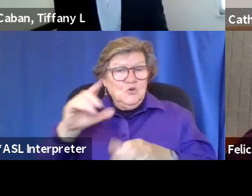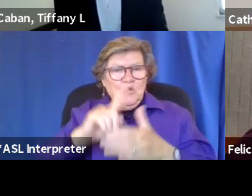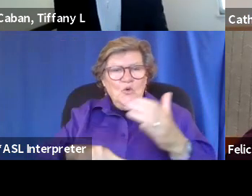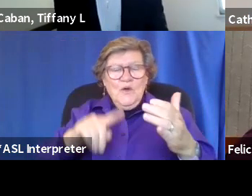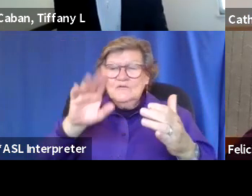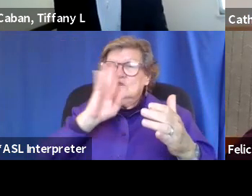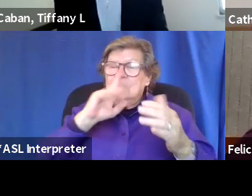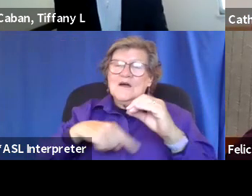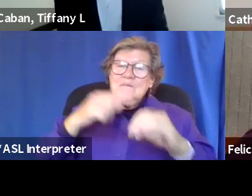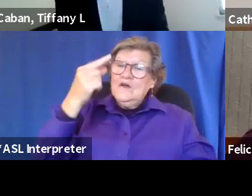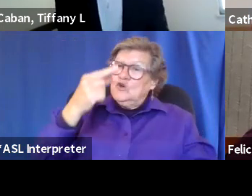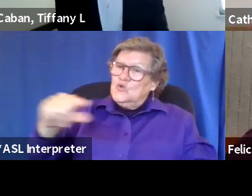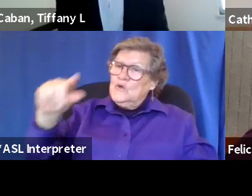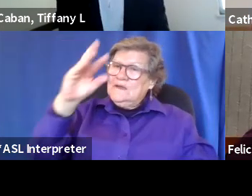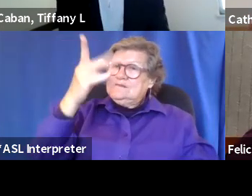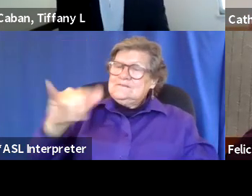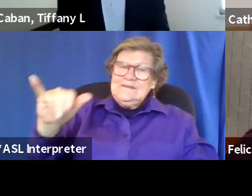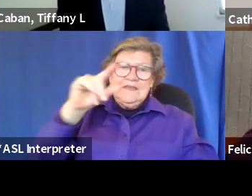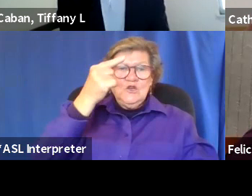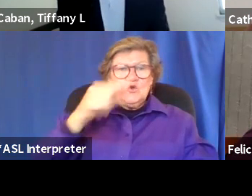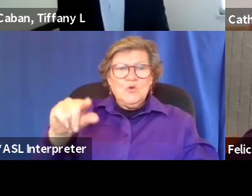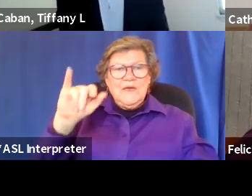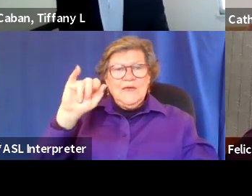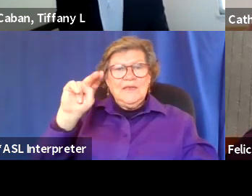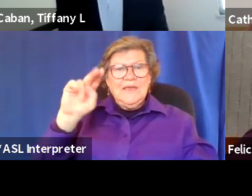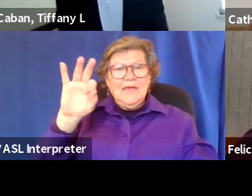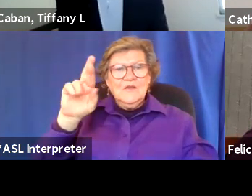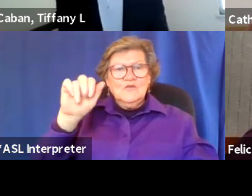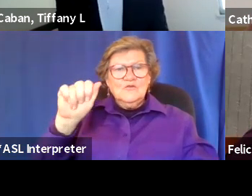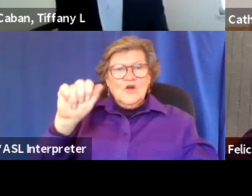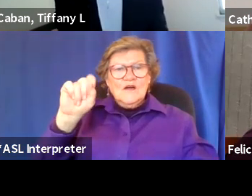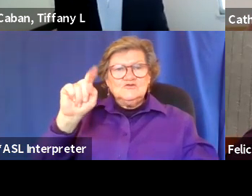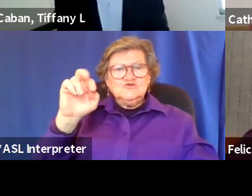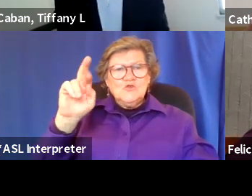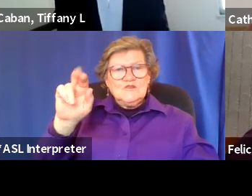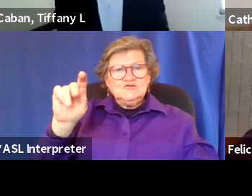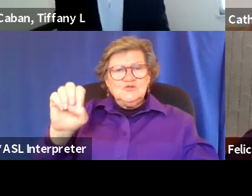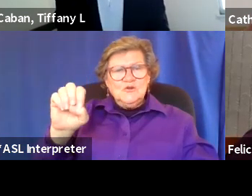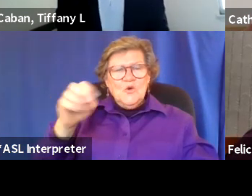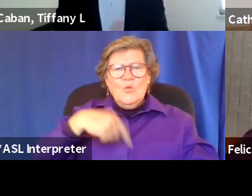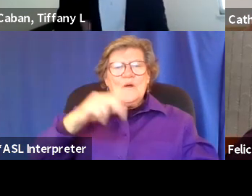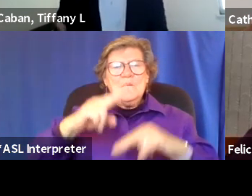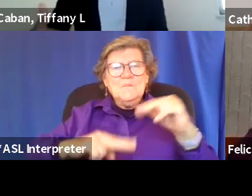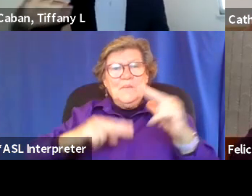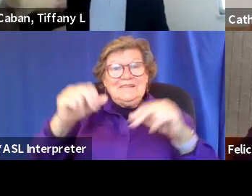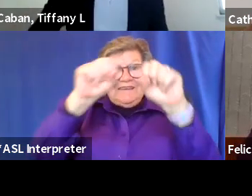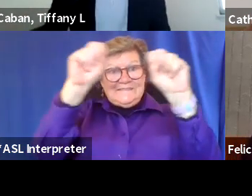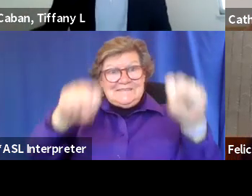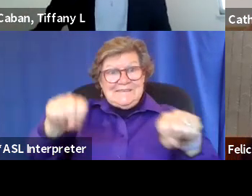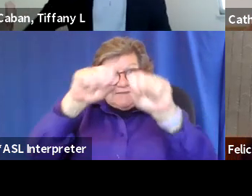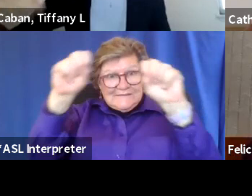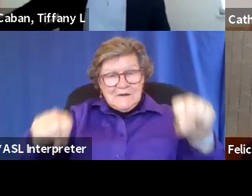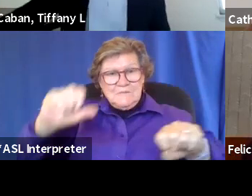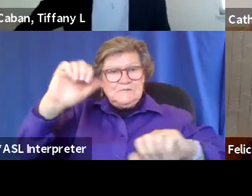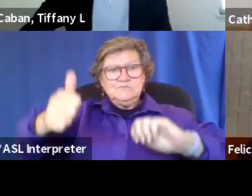greener city or green infrastructure, it's about as a city council member building out systems that